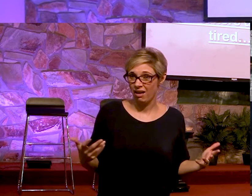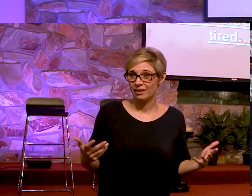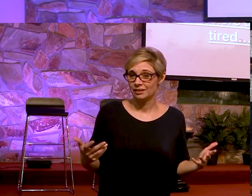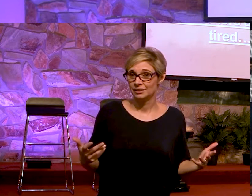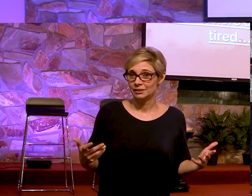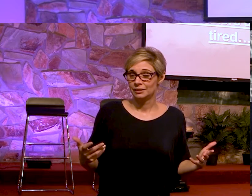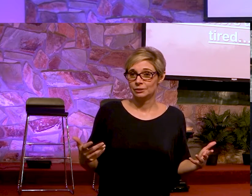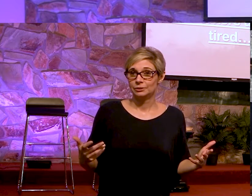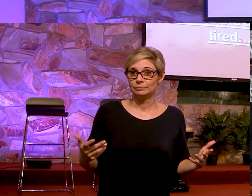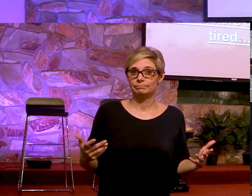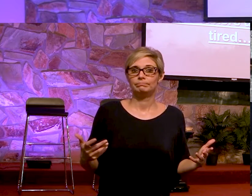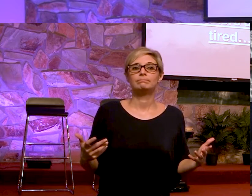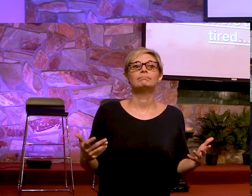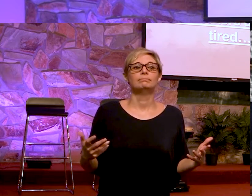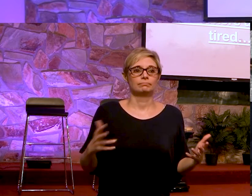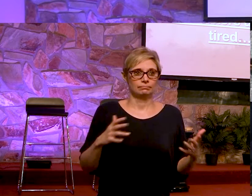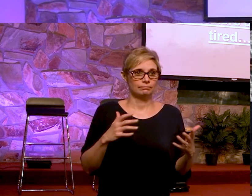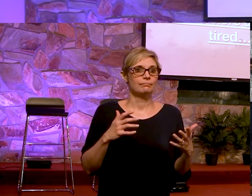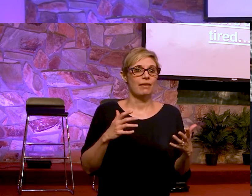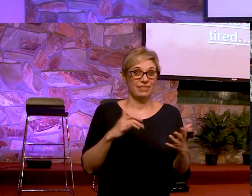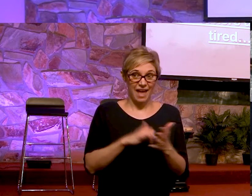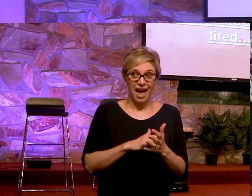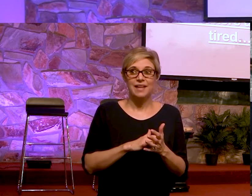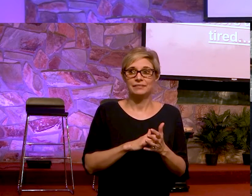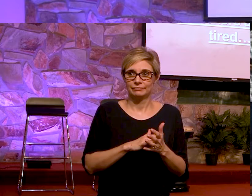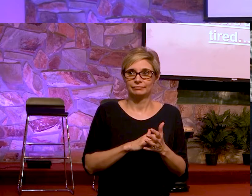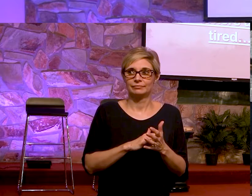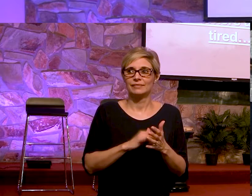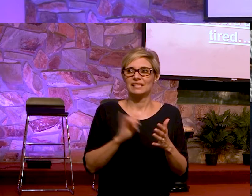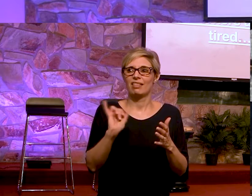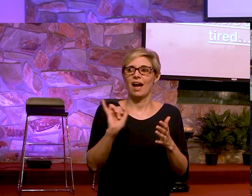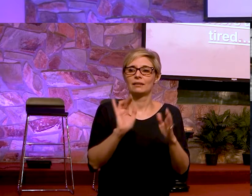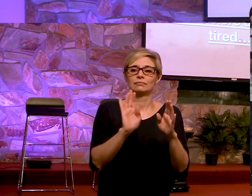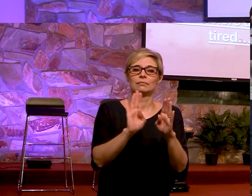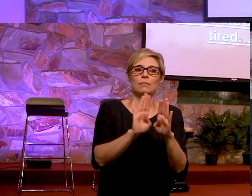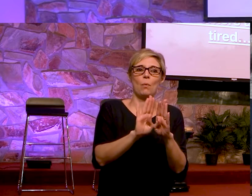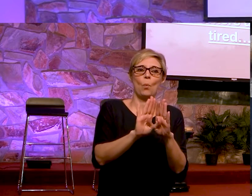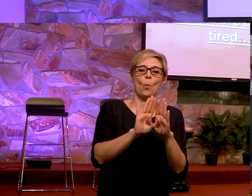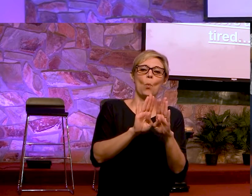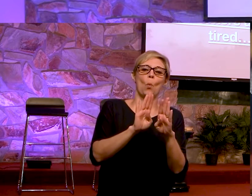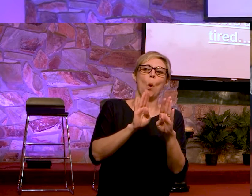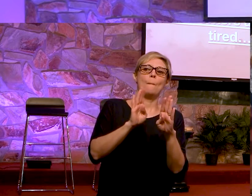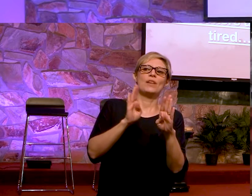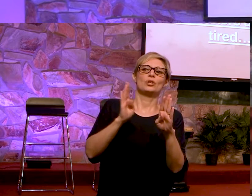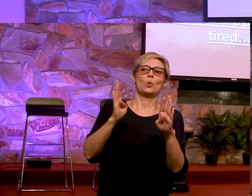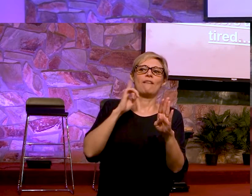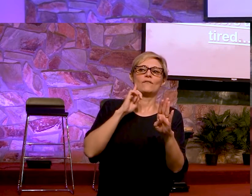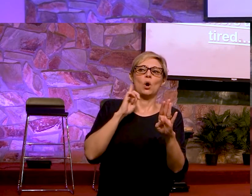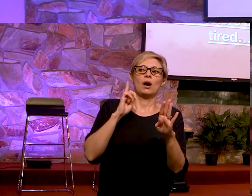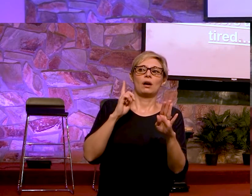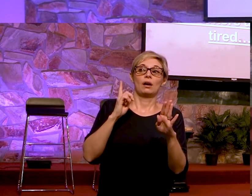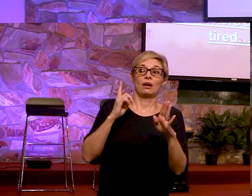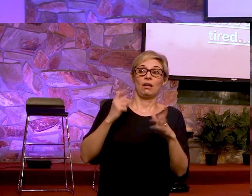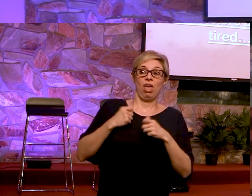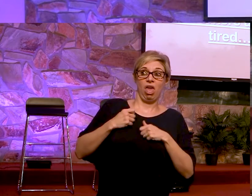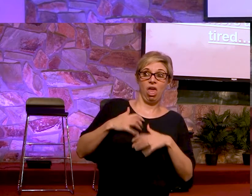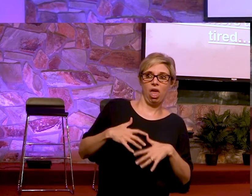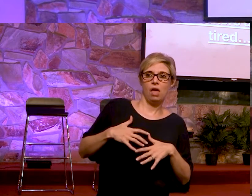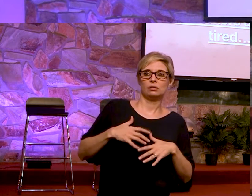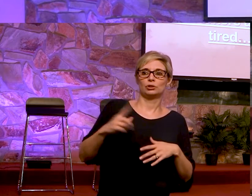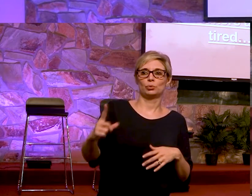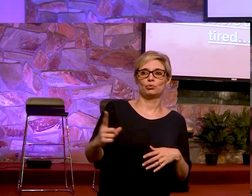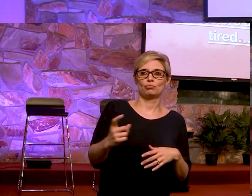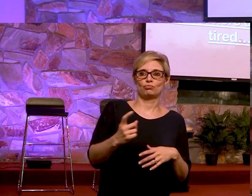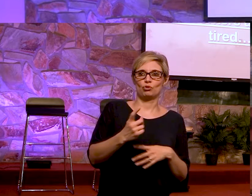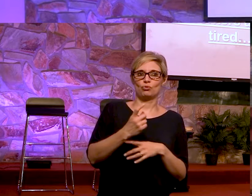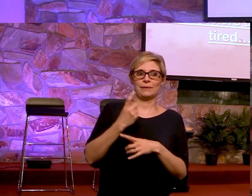an opportunity for us to become discouraged. When we are overworked physically, that's